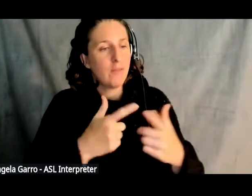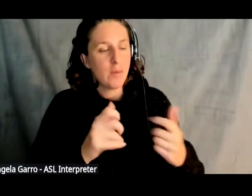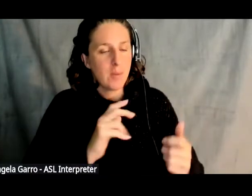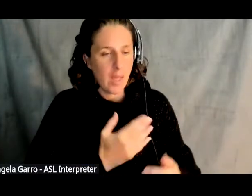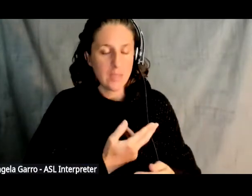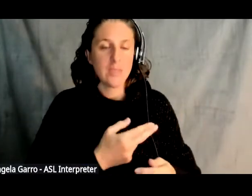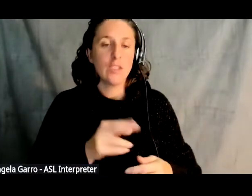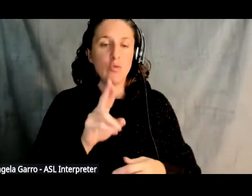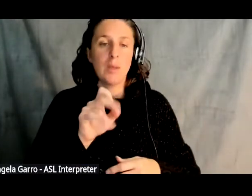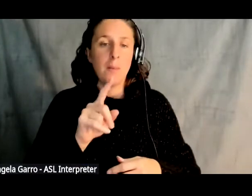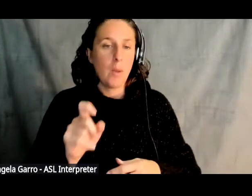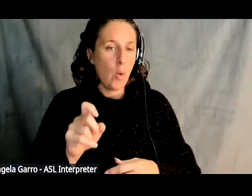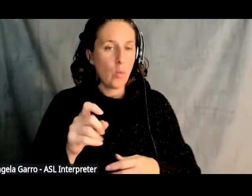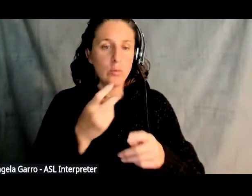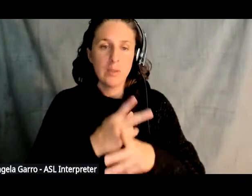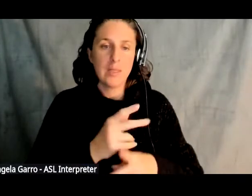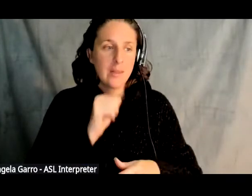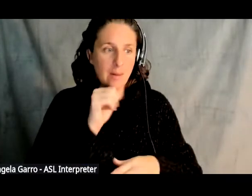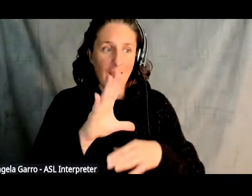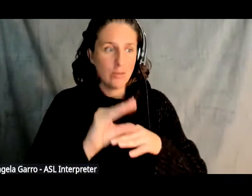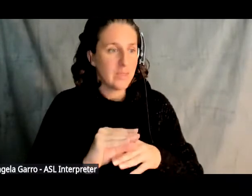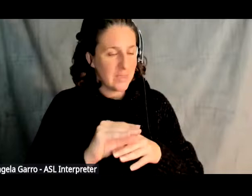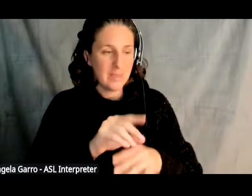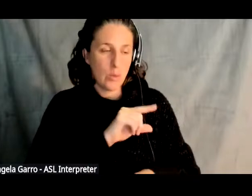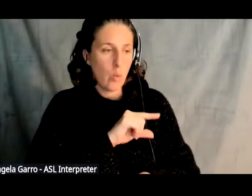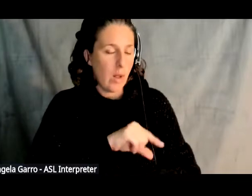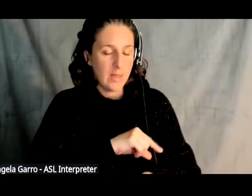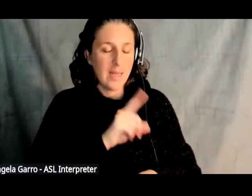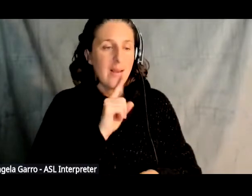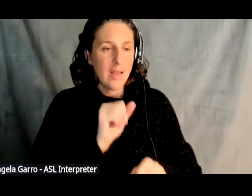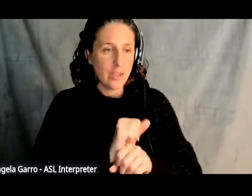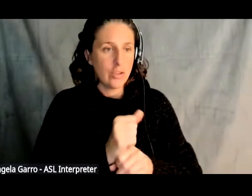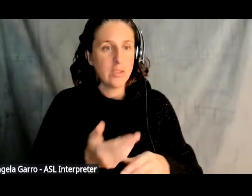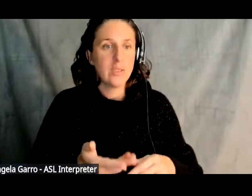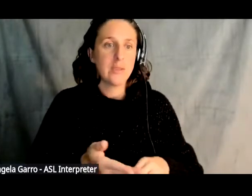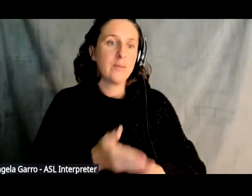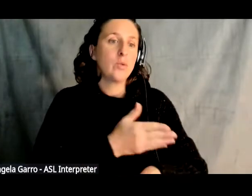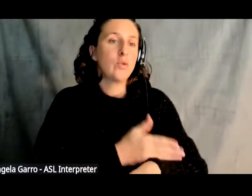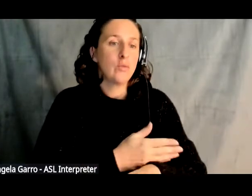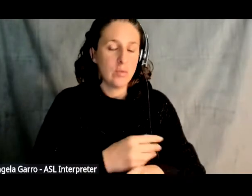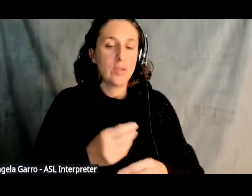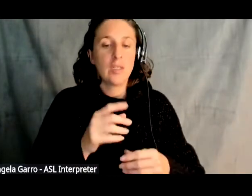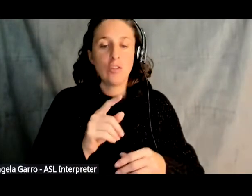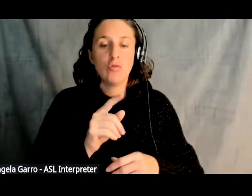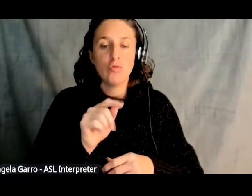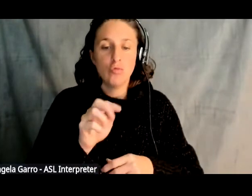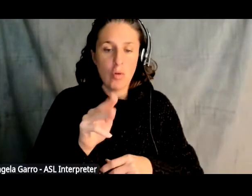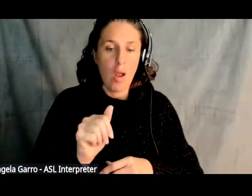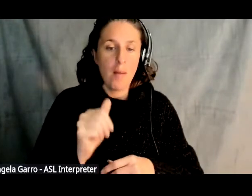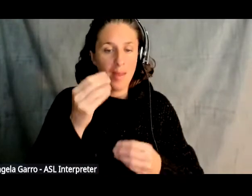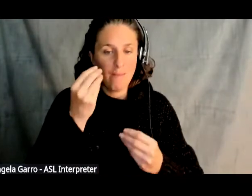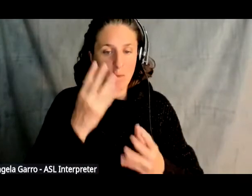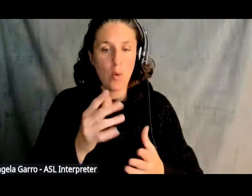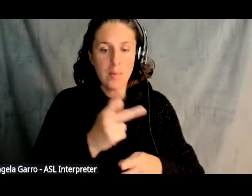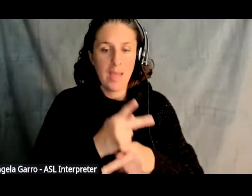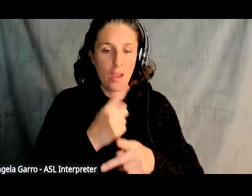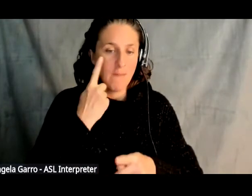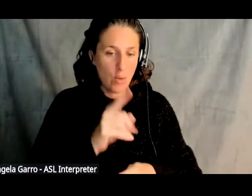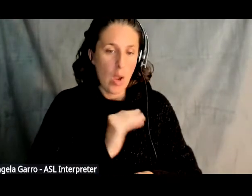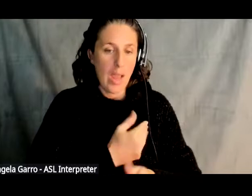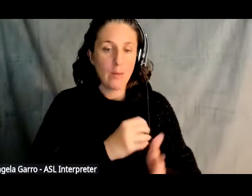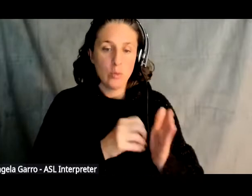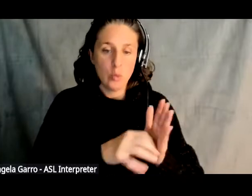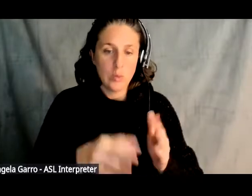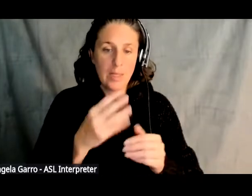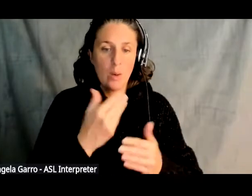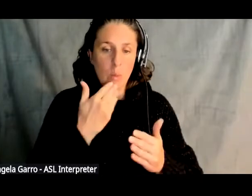has not decreased quality, it's actually improved it, ensuring trauma-informed care for our students and support of the wellness counselors. Many